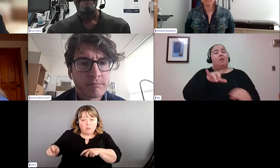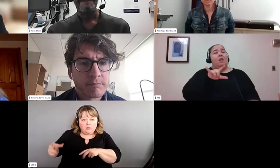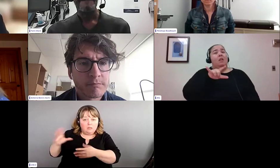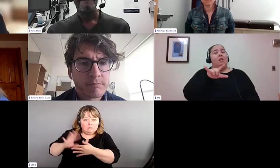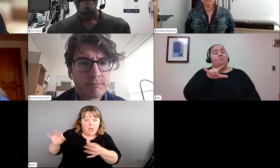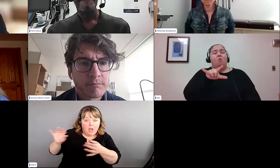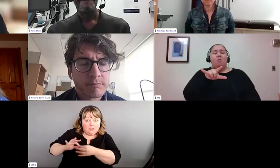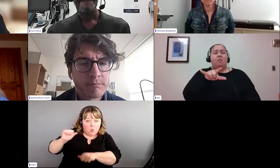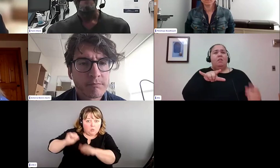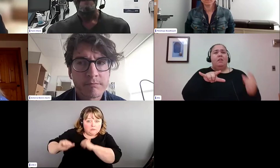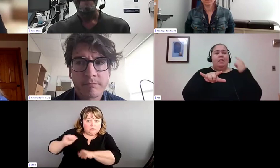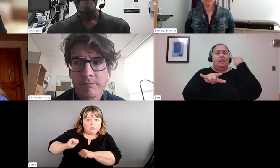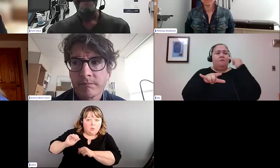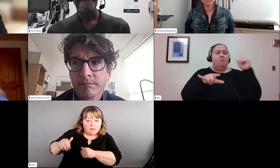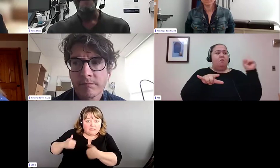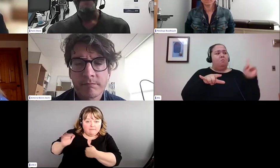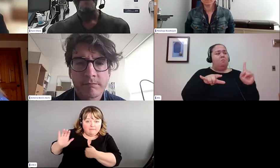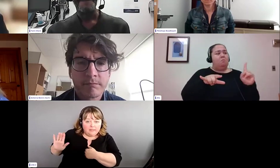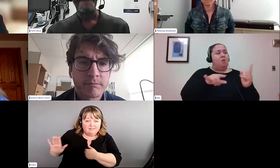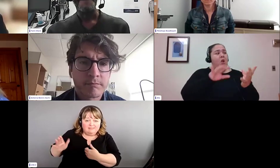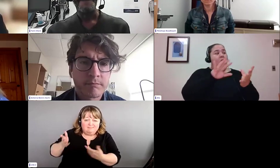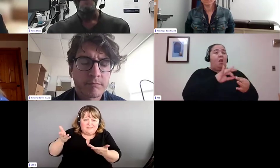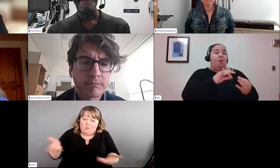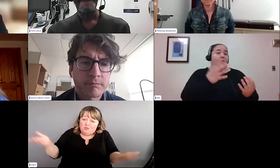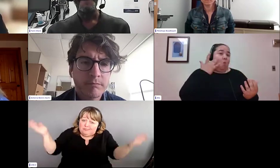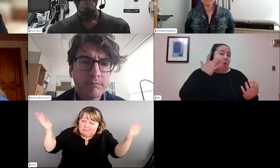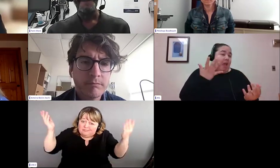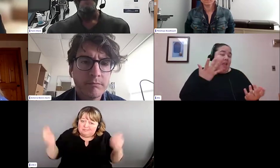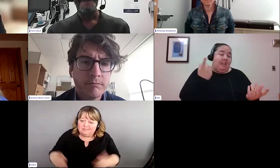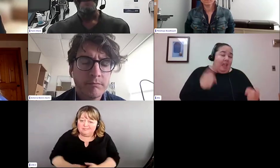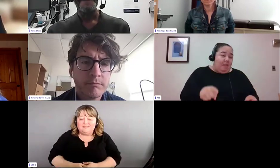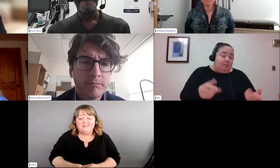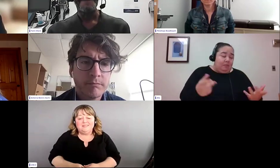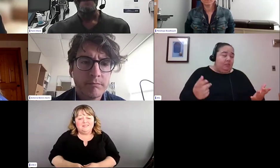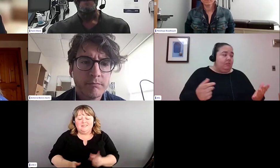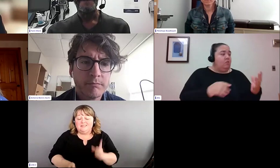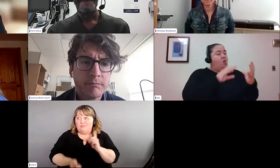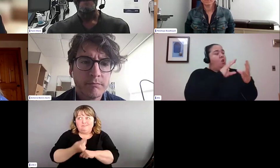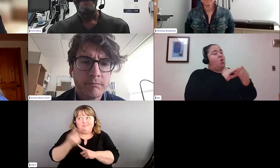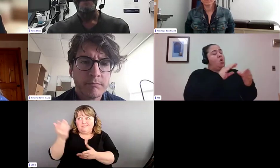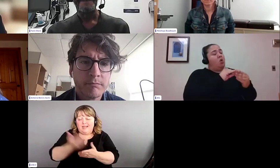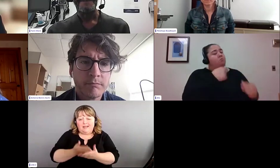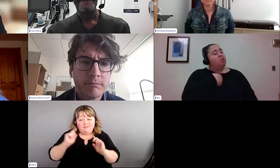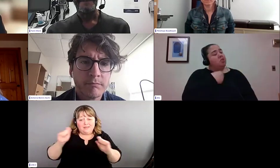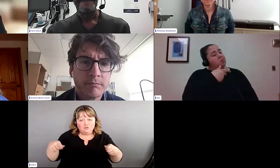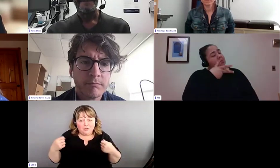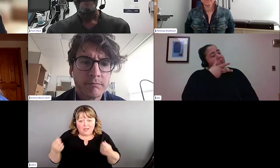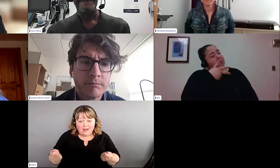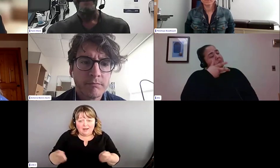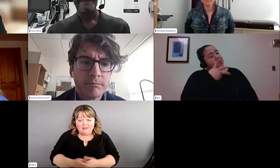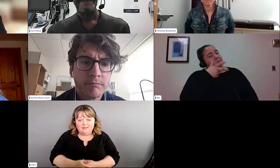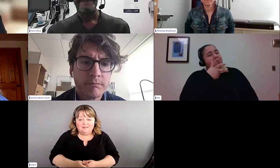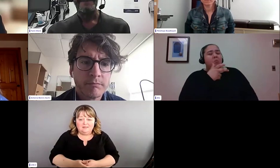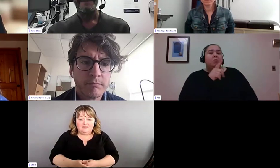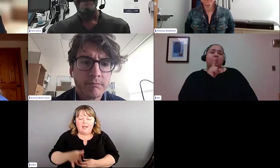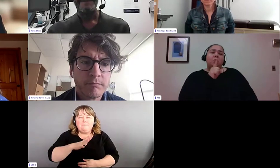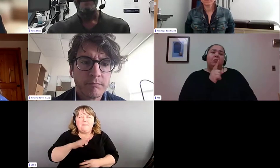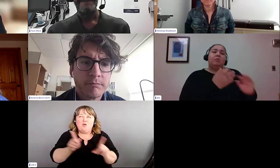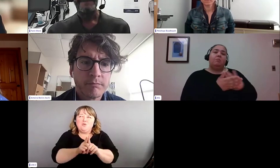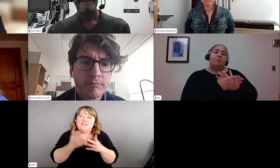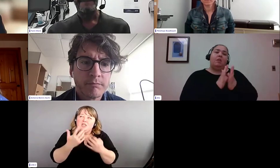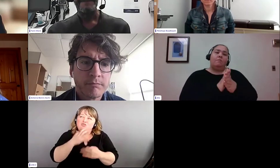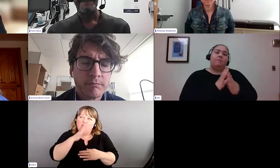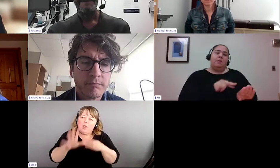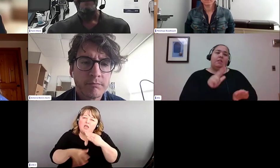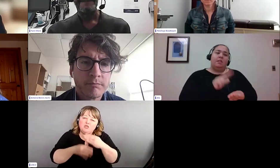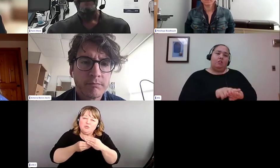if somebody will tell me their life. I don't know why, but that's how it is. So it becomes really natural. And what